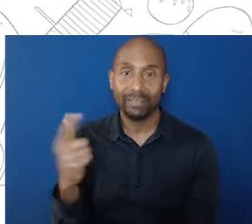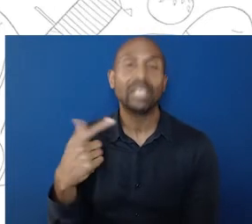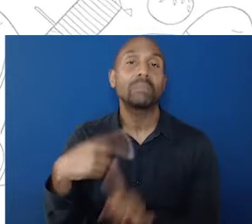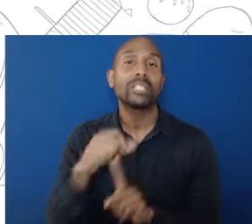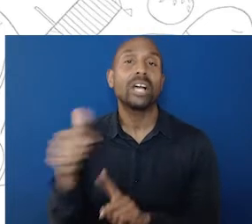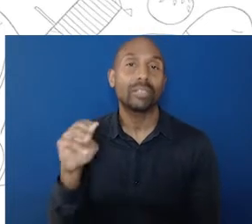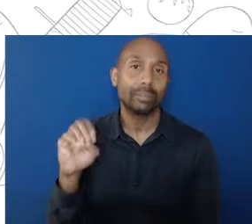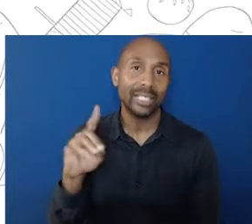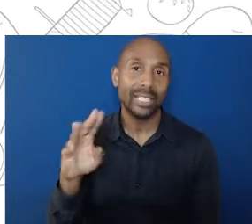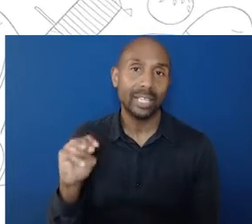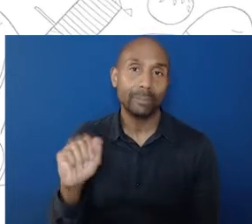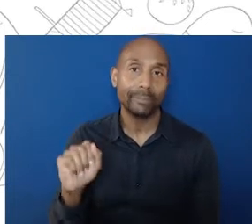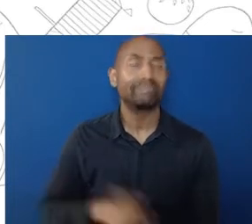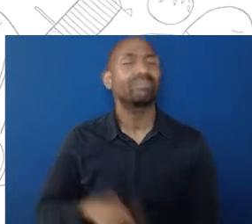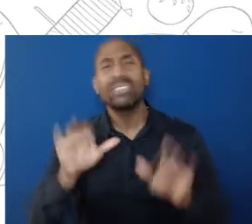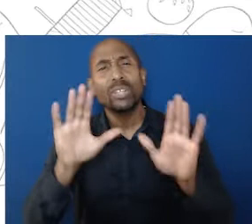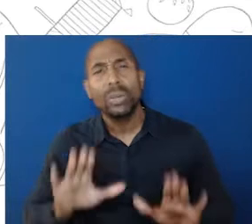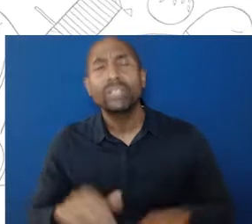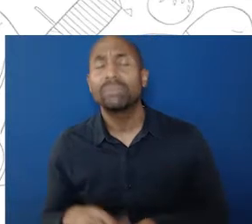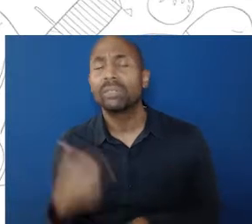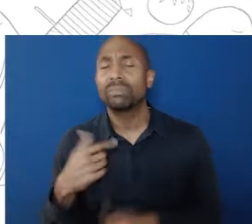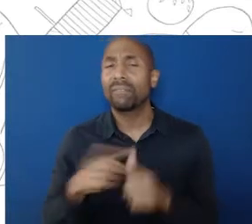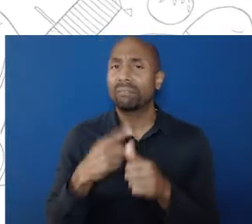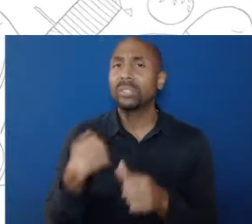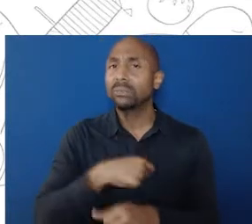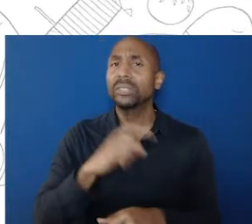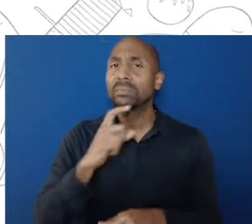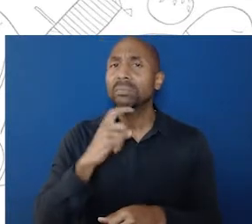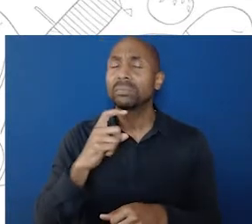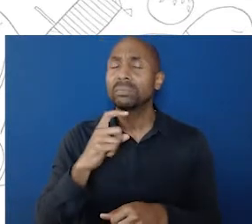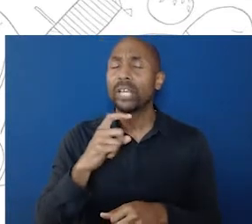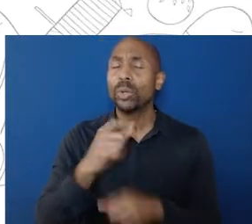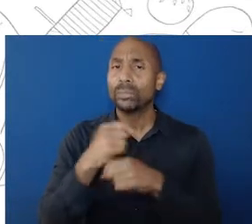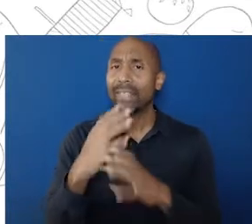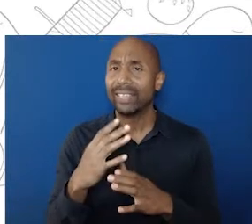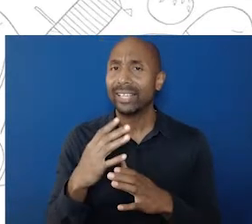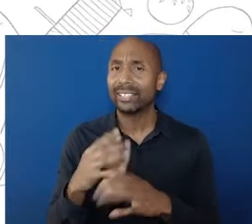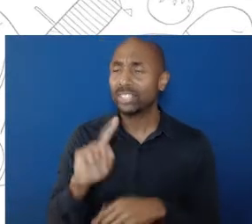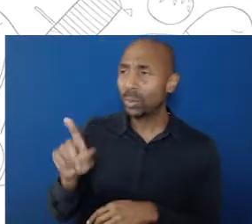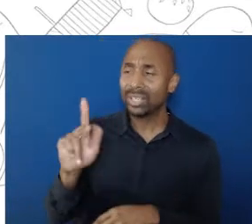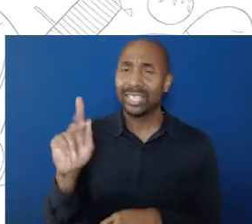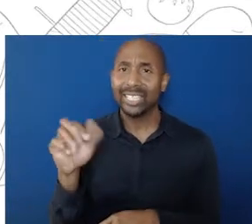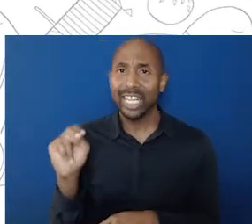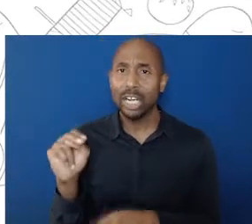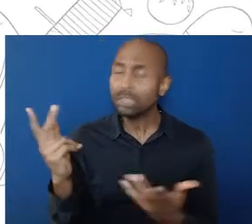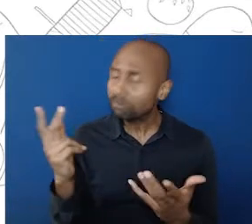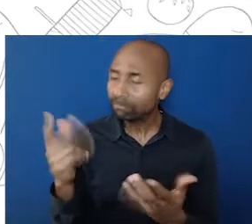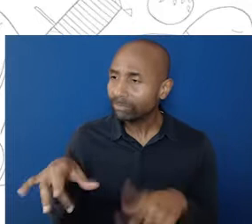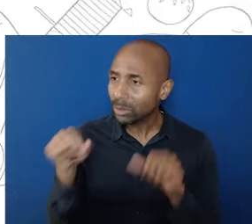talk about metalsmithing today. And I wanted to know first from Karen, what excited you about taking up this art